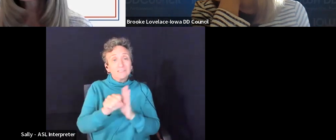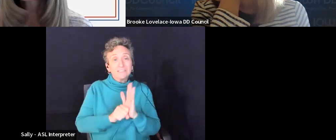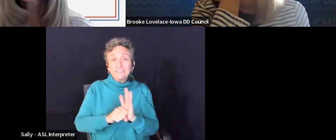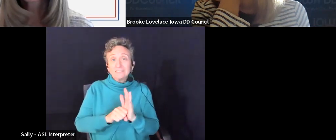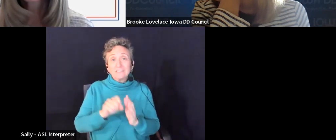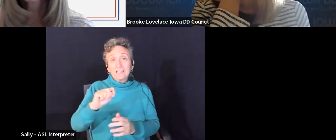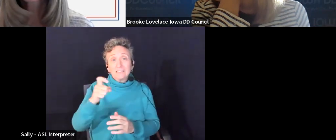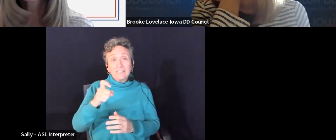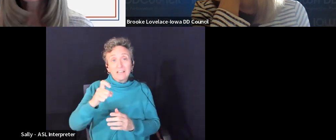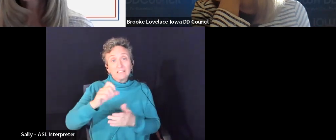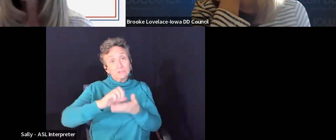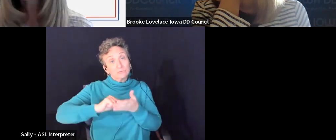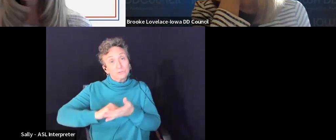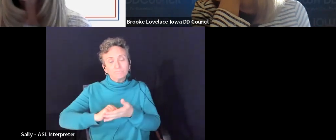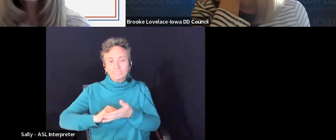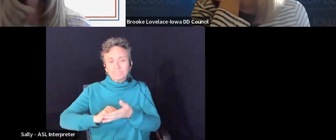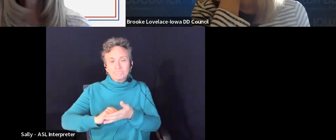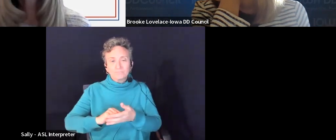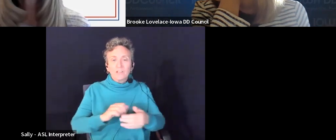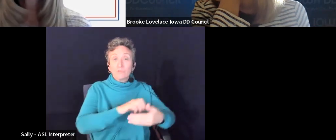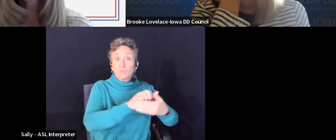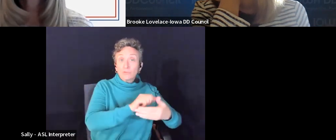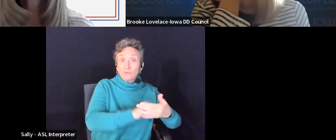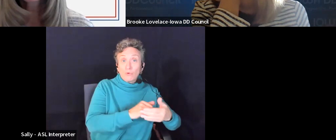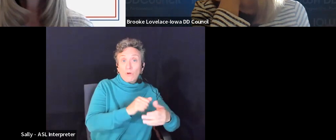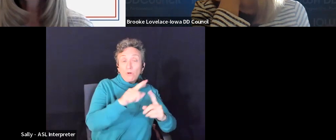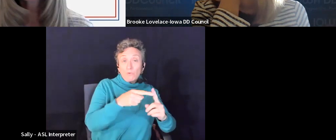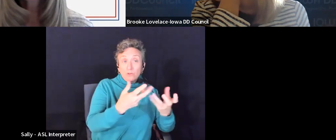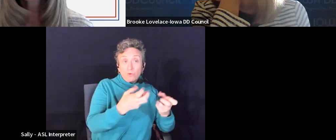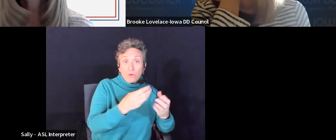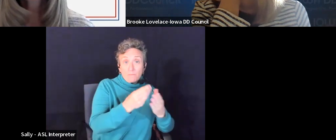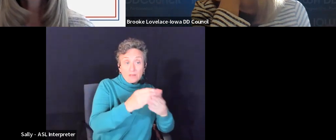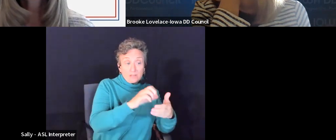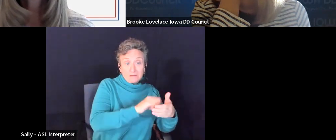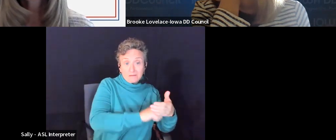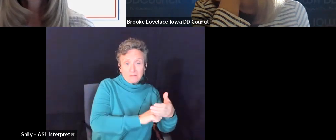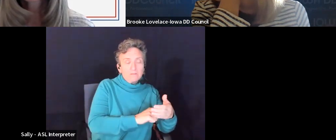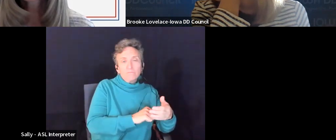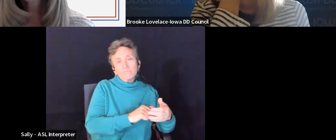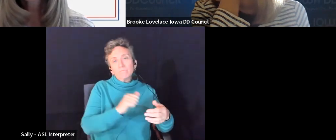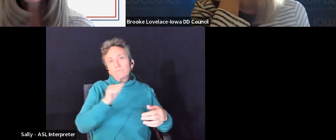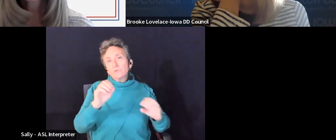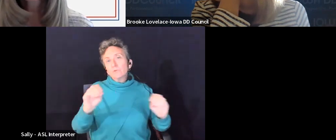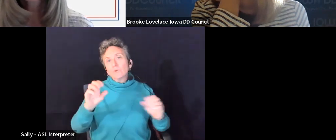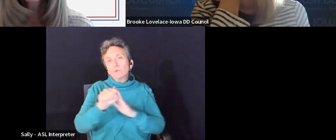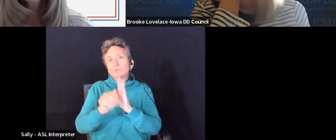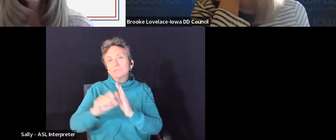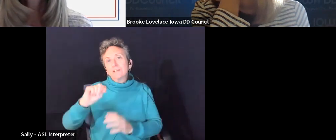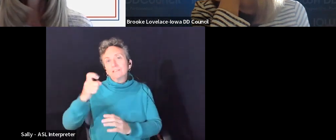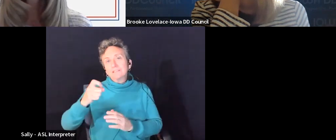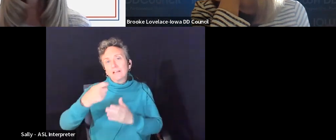All withdrawals are state tax exempt. So you're not paying state taxes on the growth of those